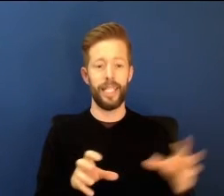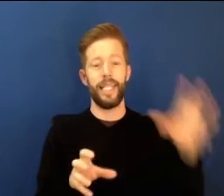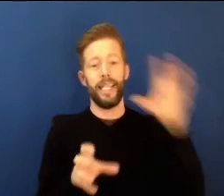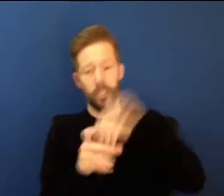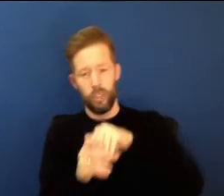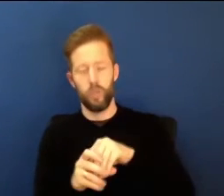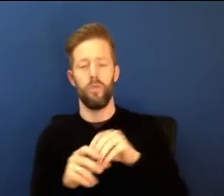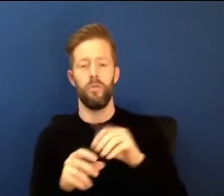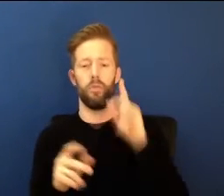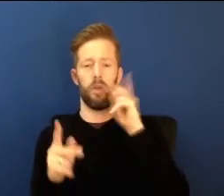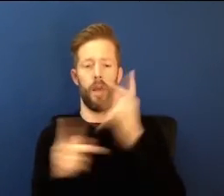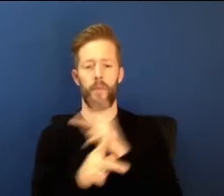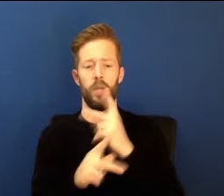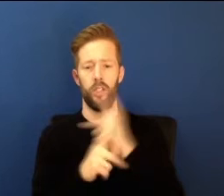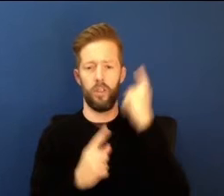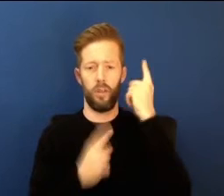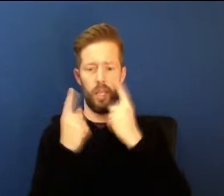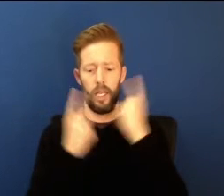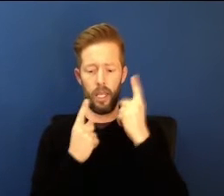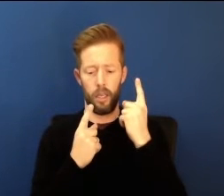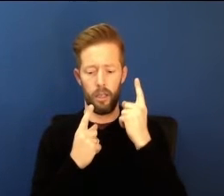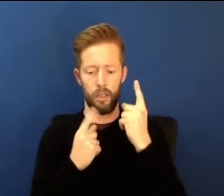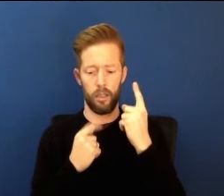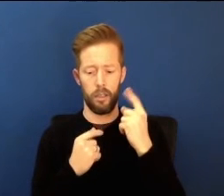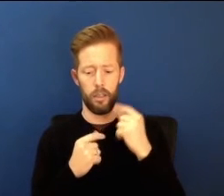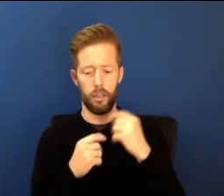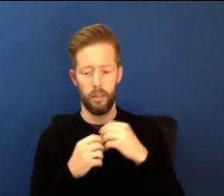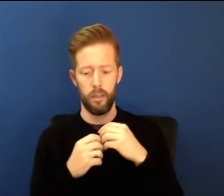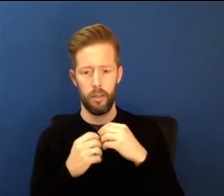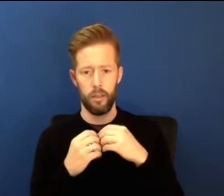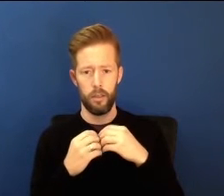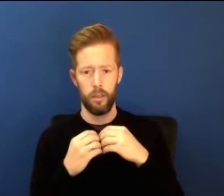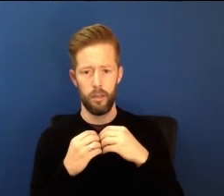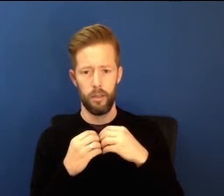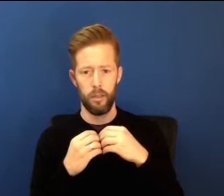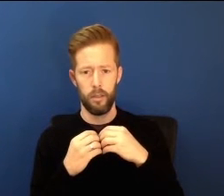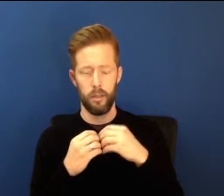an activity into computational thinking. I'm wondering if